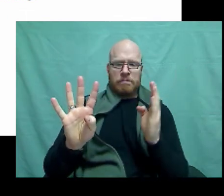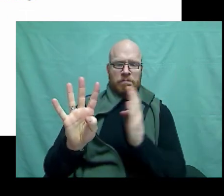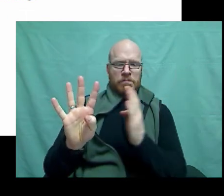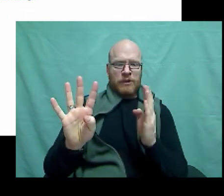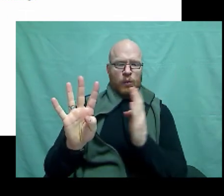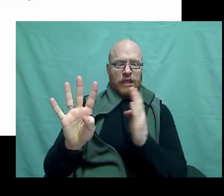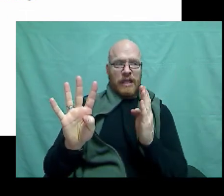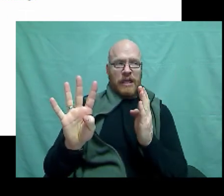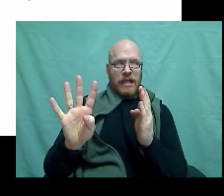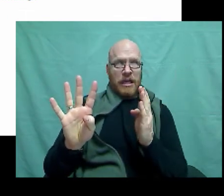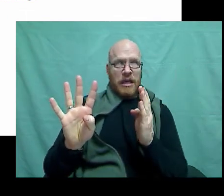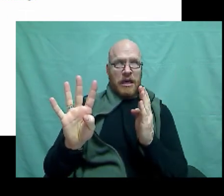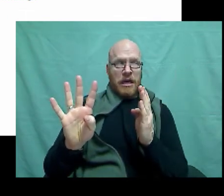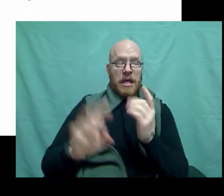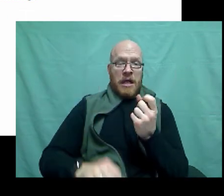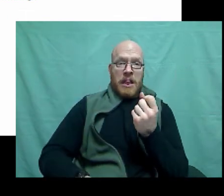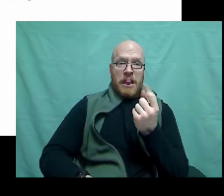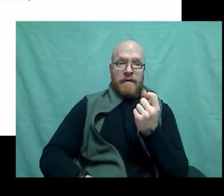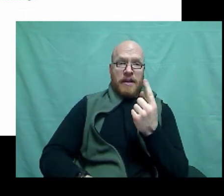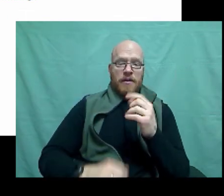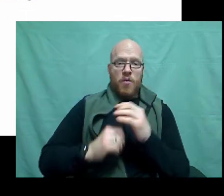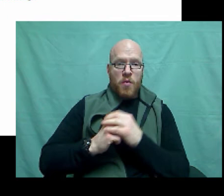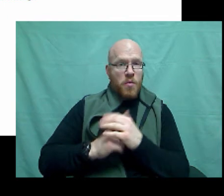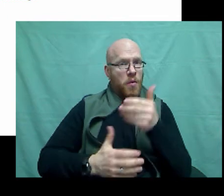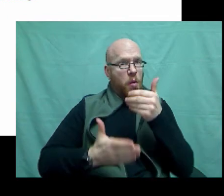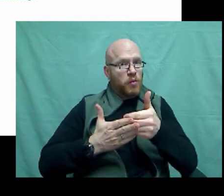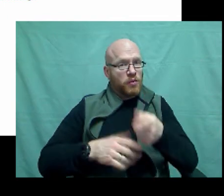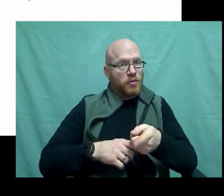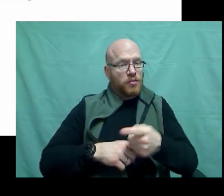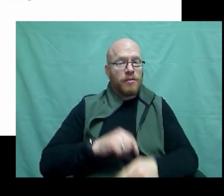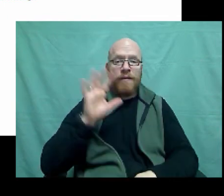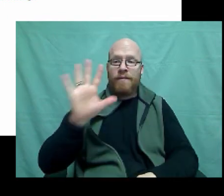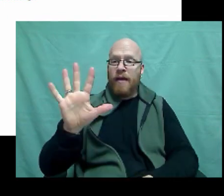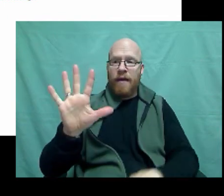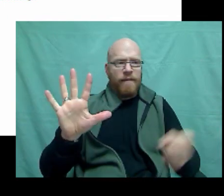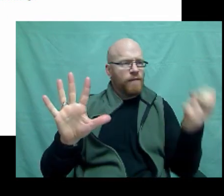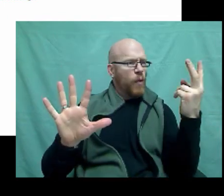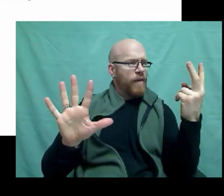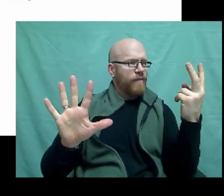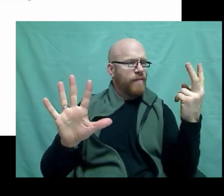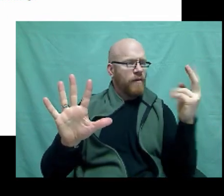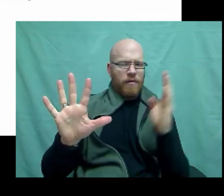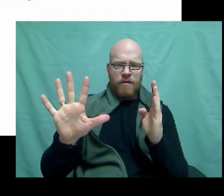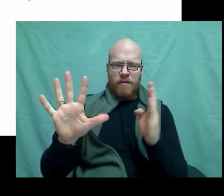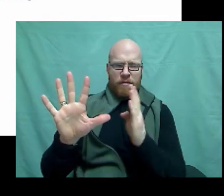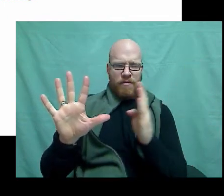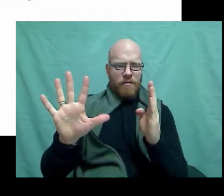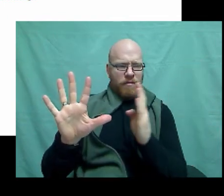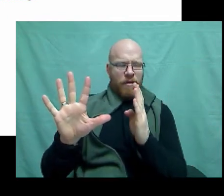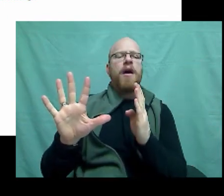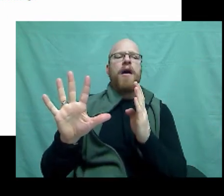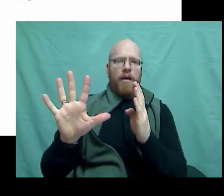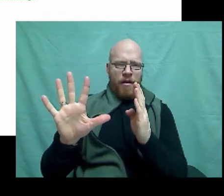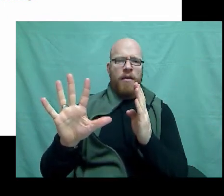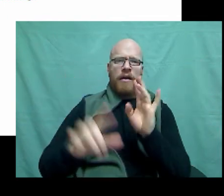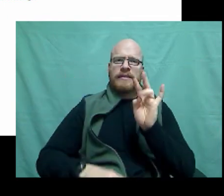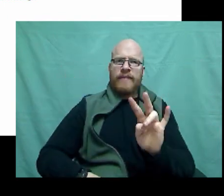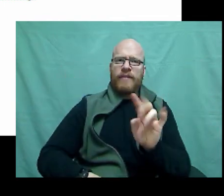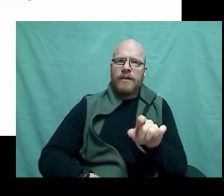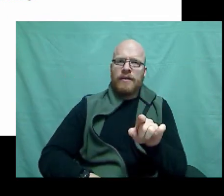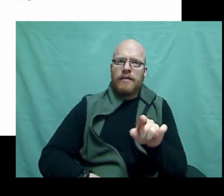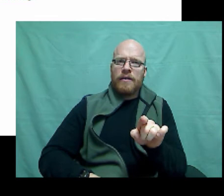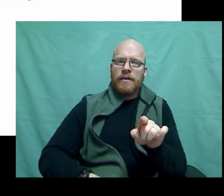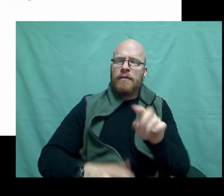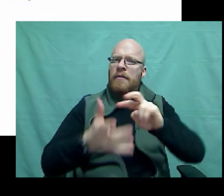There's 11 between them. Well, we're getting close. 5 and 12. There is